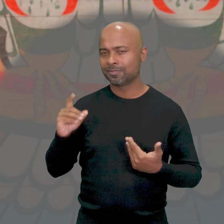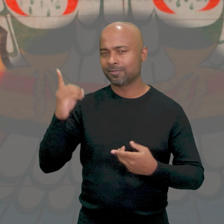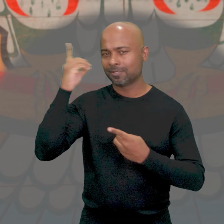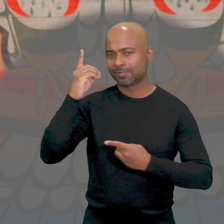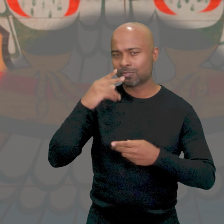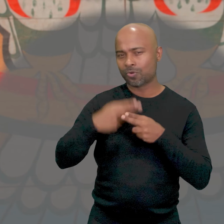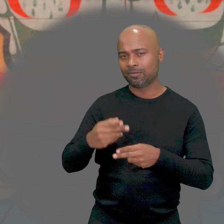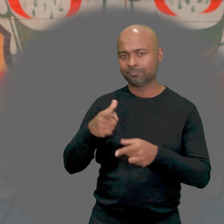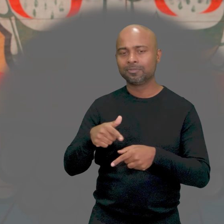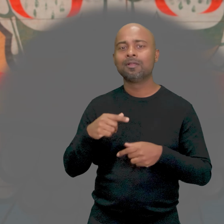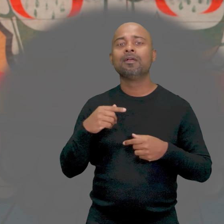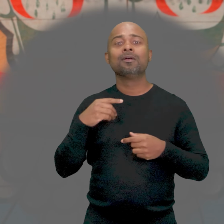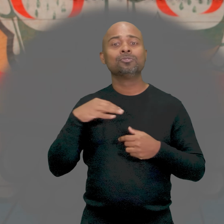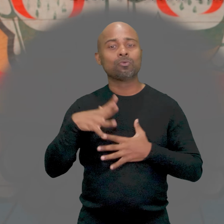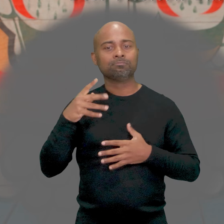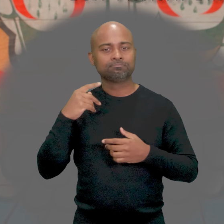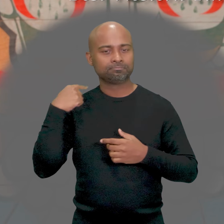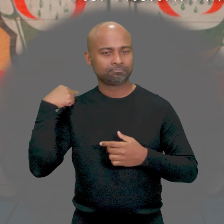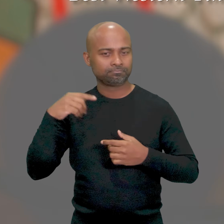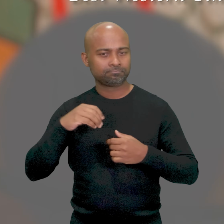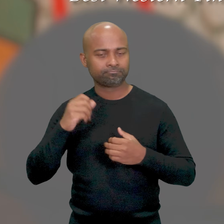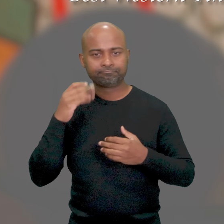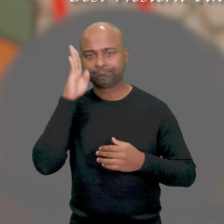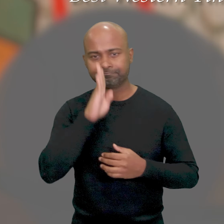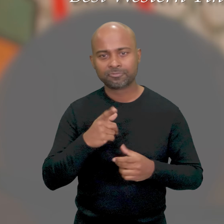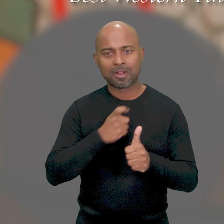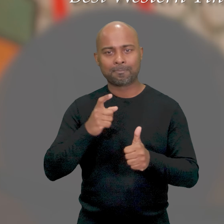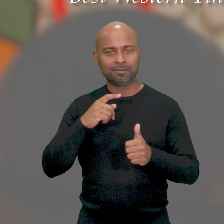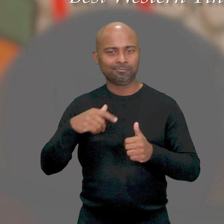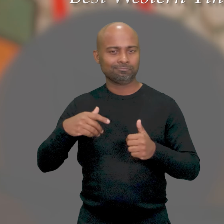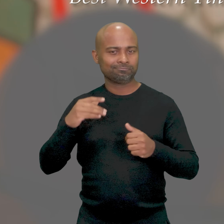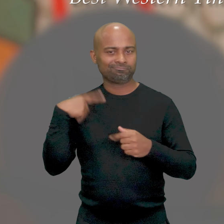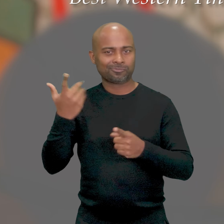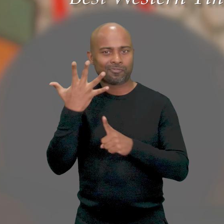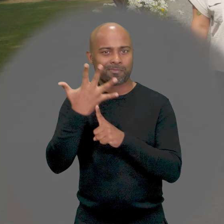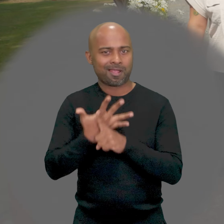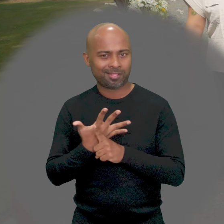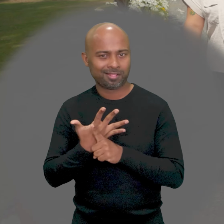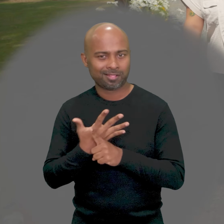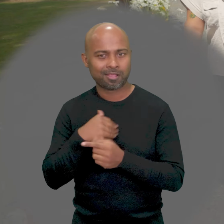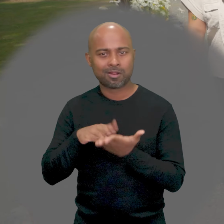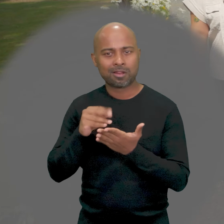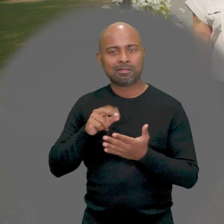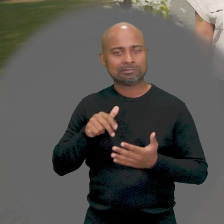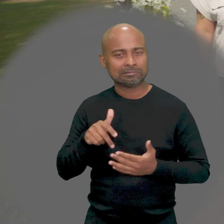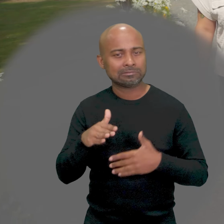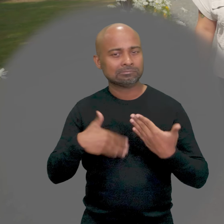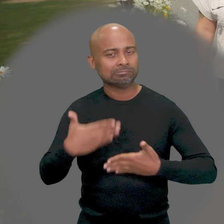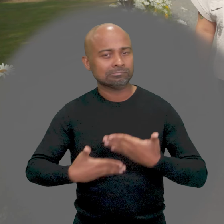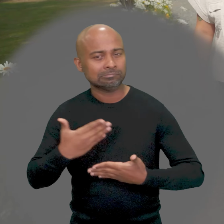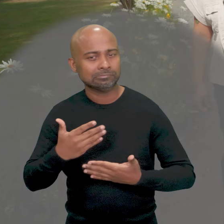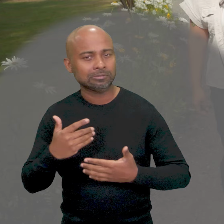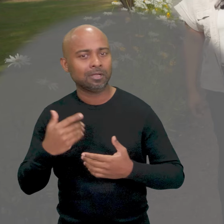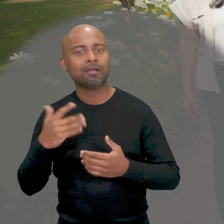neuromyelitis optica. It's the swelling of the spinal cord. I was paralyzed from the waist down for 5 months, and I had to learn how to walk all over again.